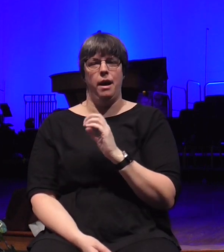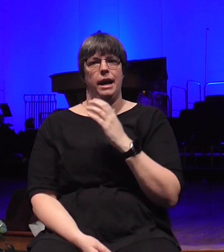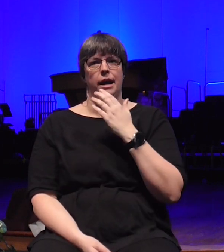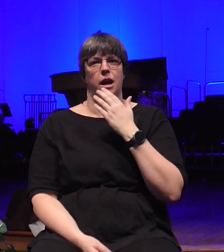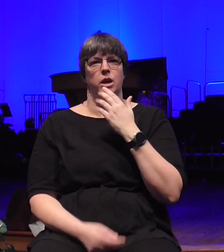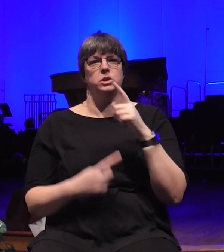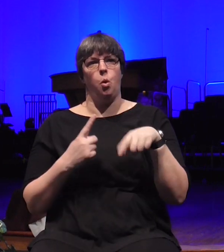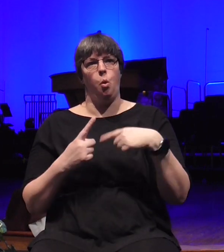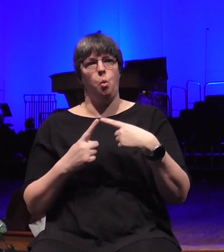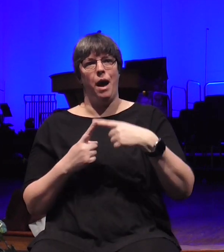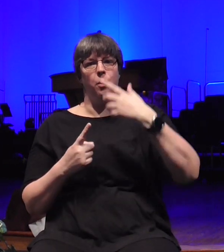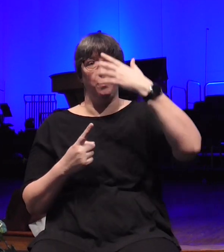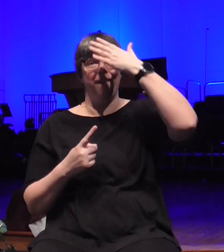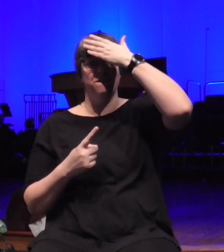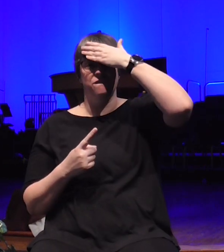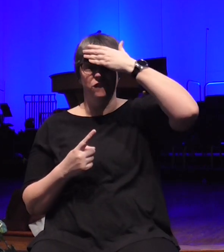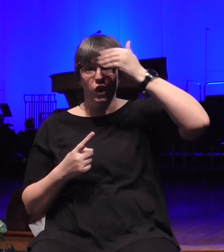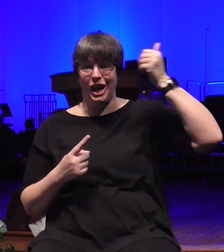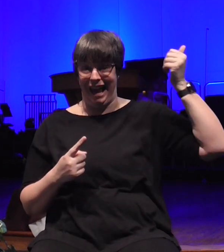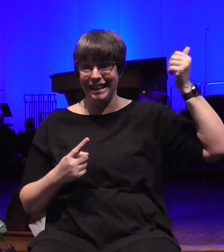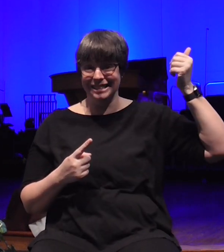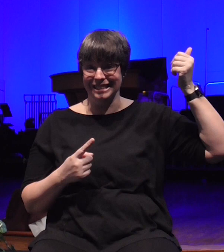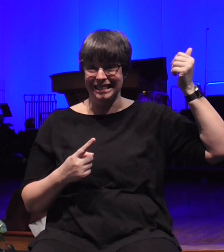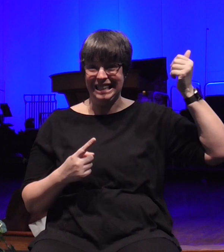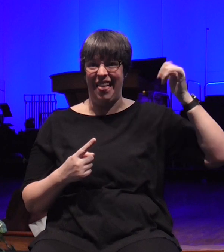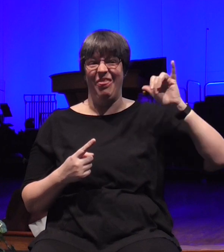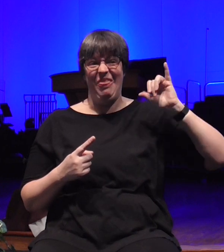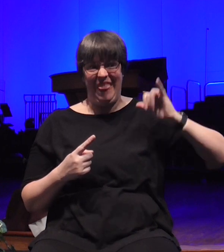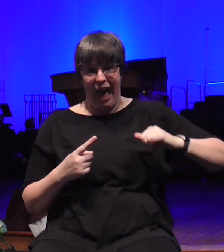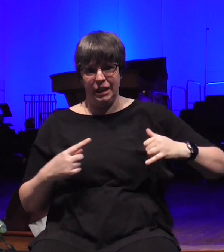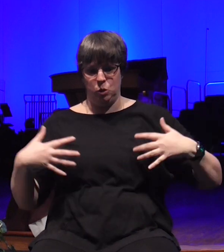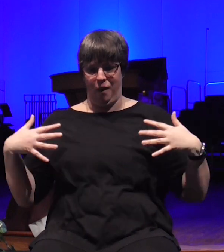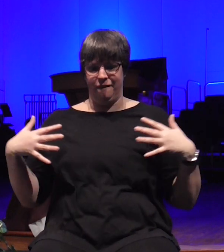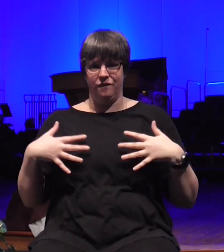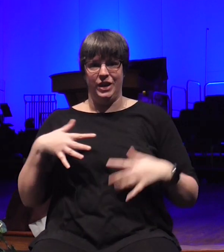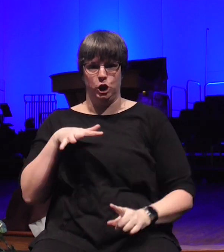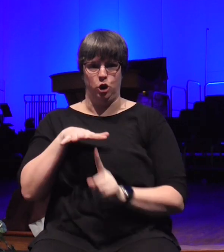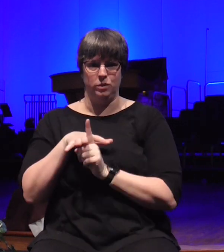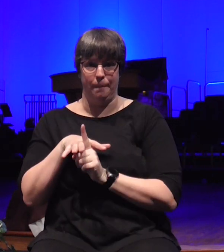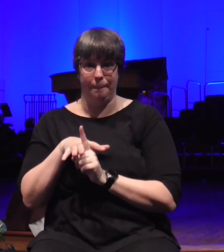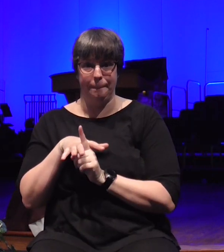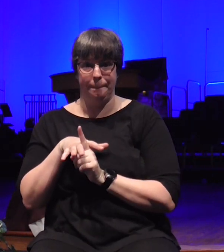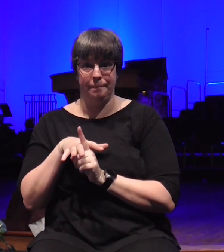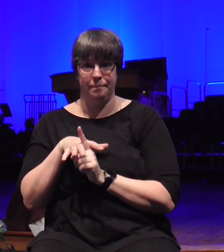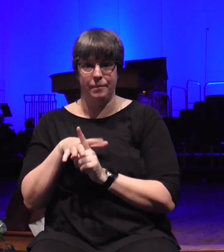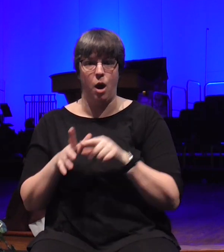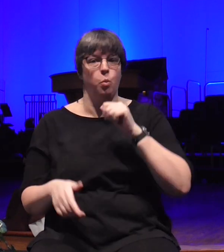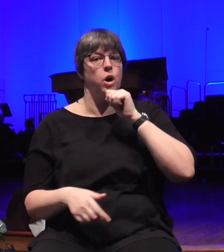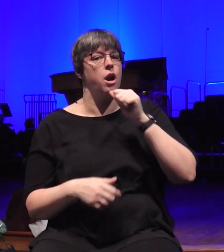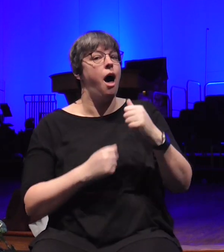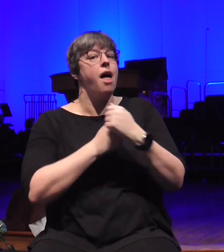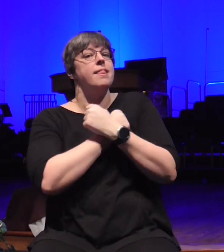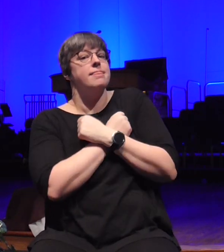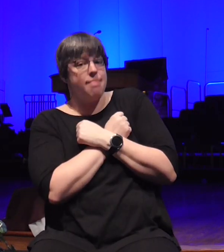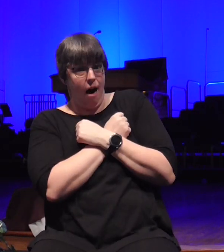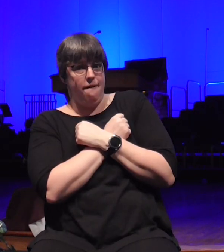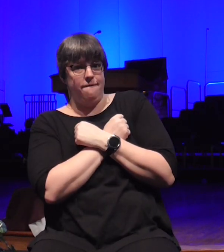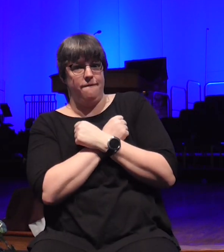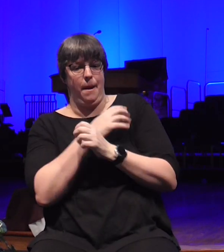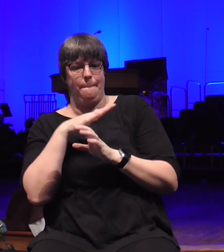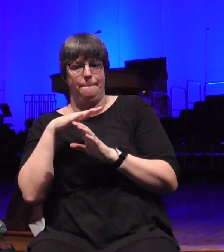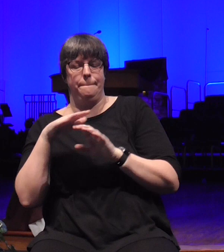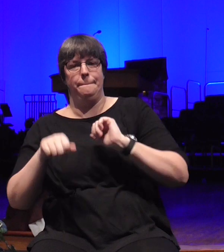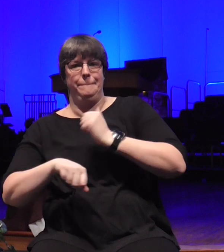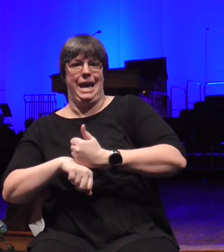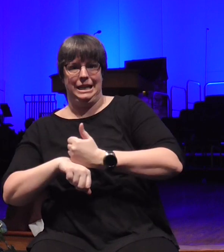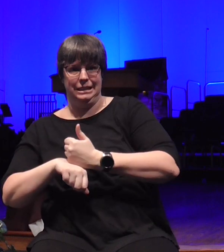this that fear creeps into our lives. And we become not love-based beings, but